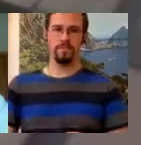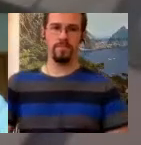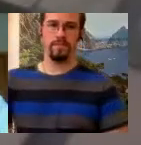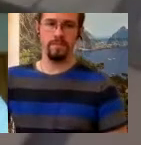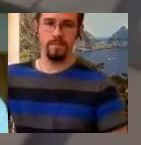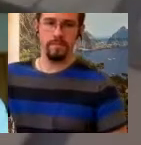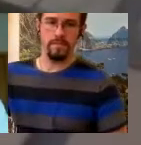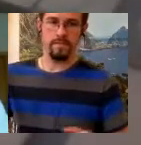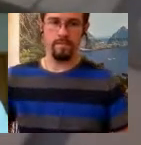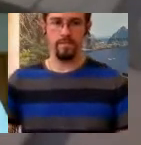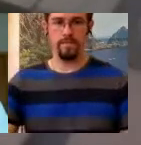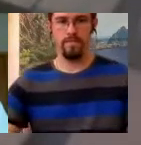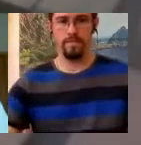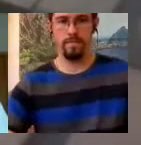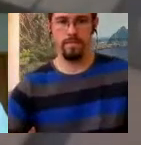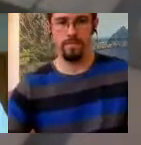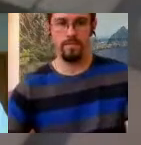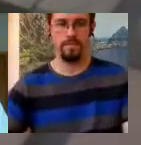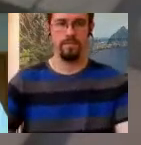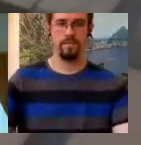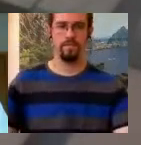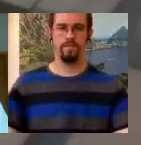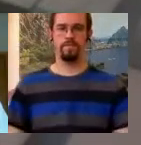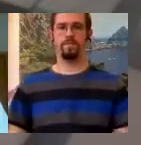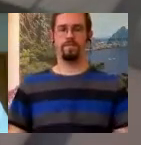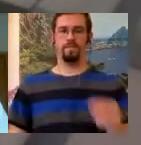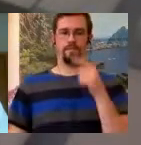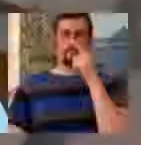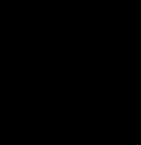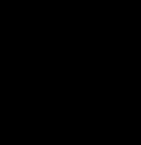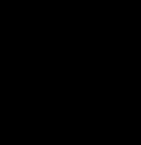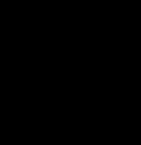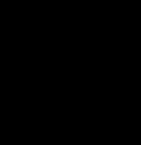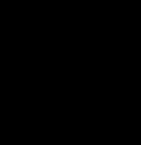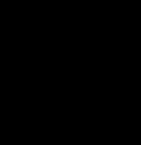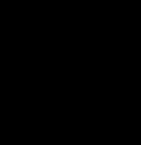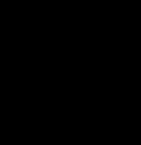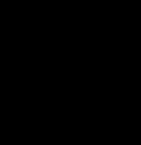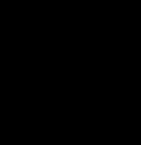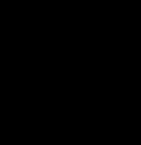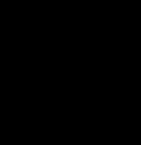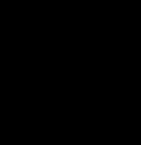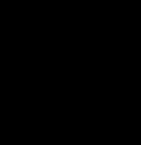I know. Can you see the screen? I'm going to put it up again. Okay.